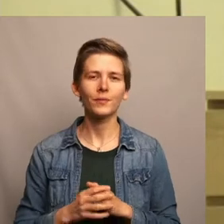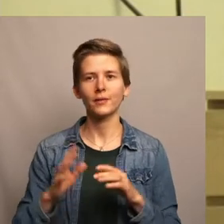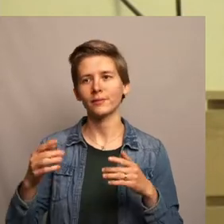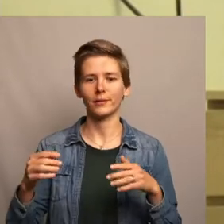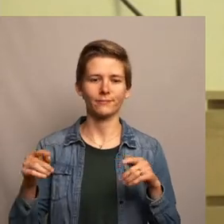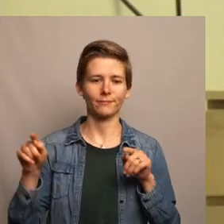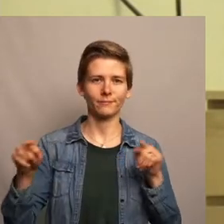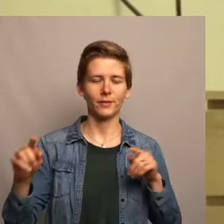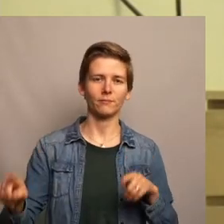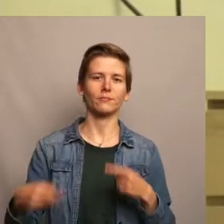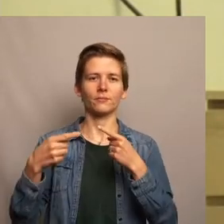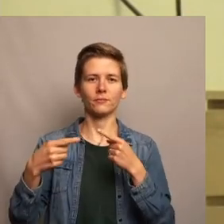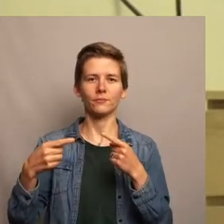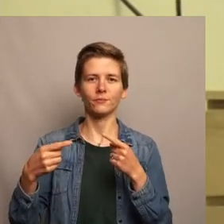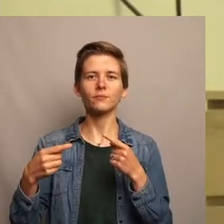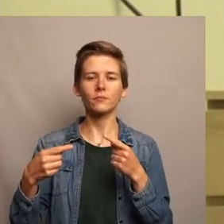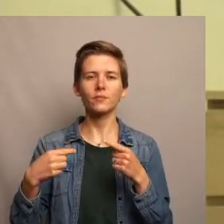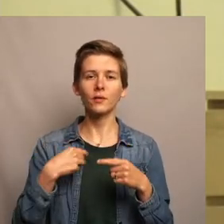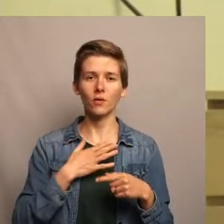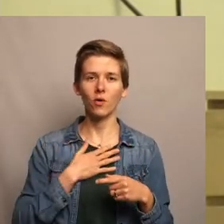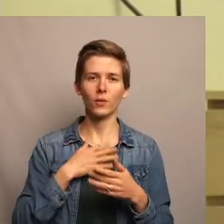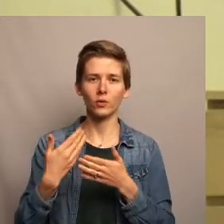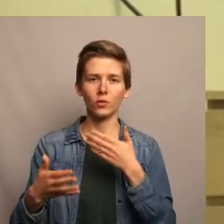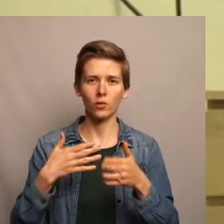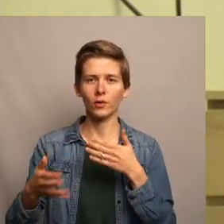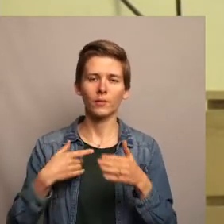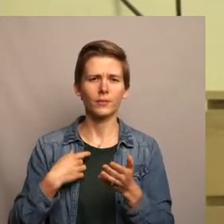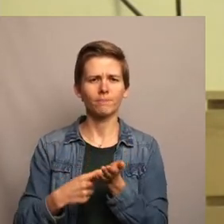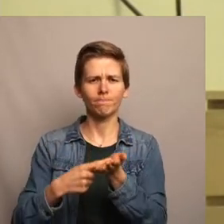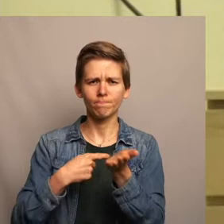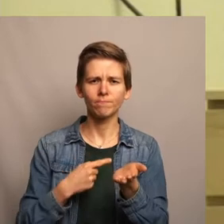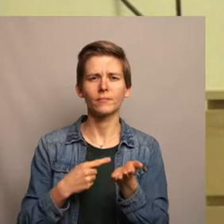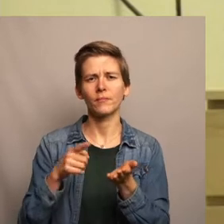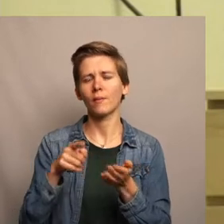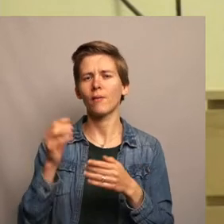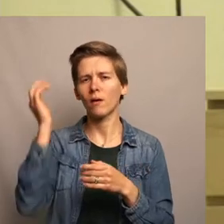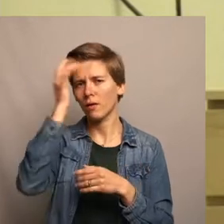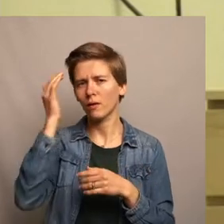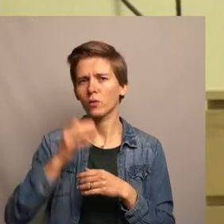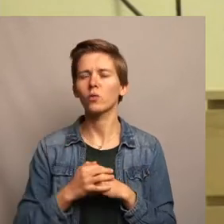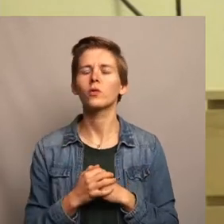really interrogate as in my own work, but also in mm-hmm. terms of